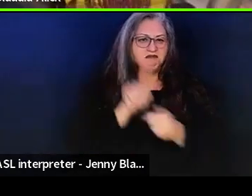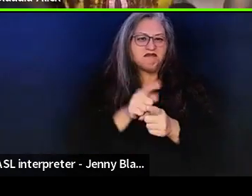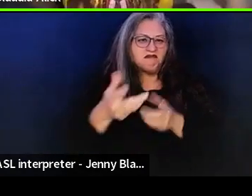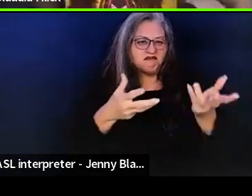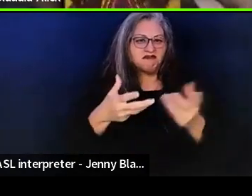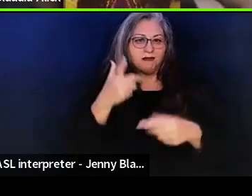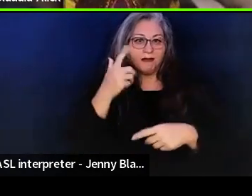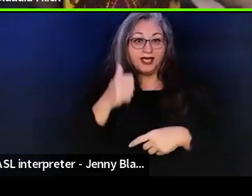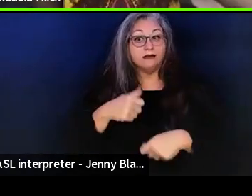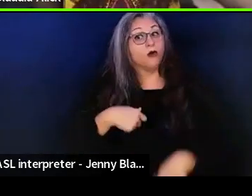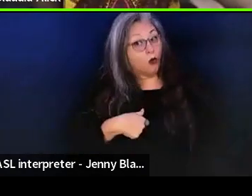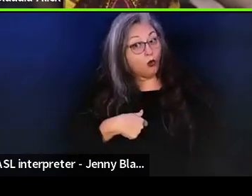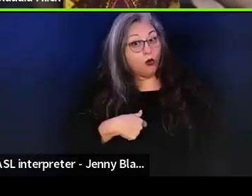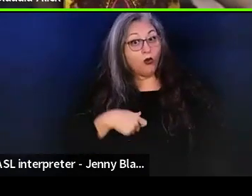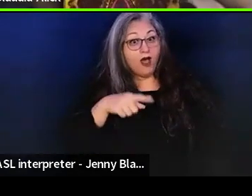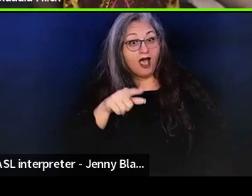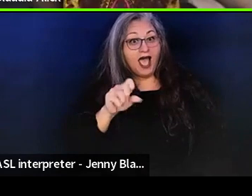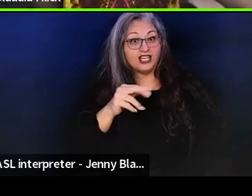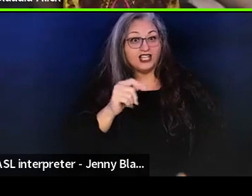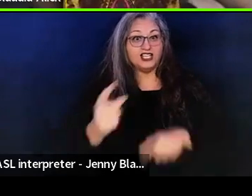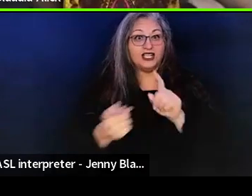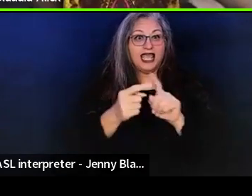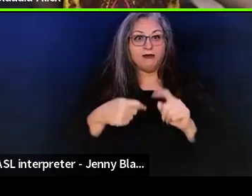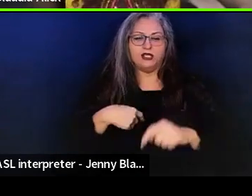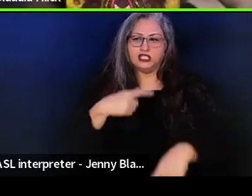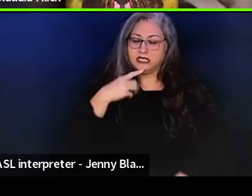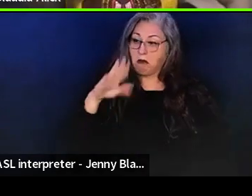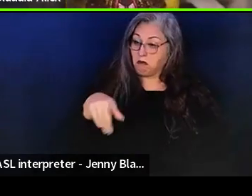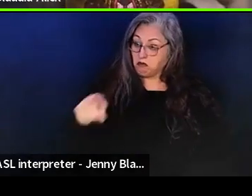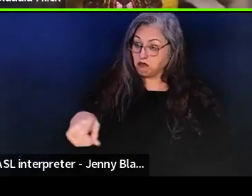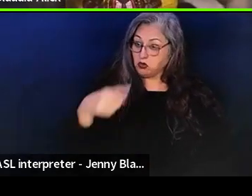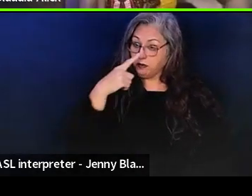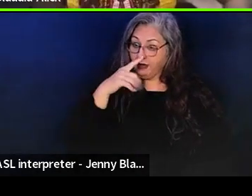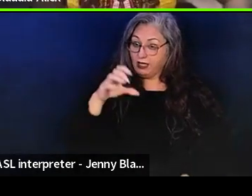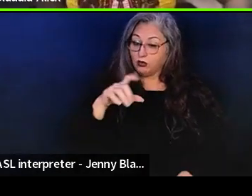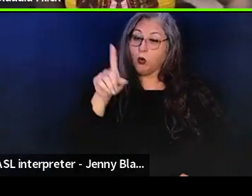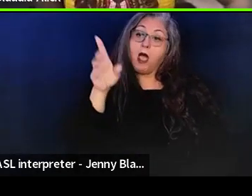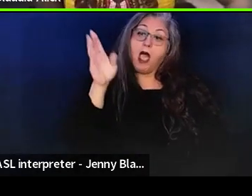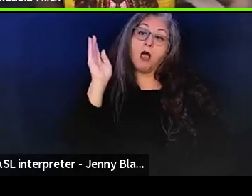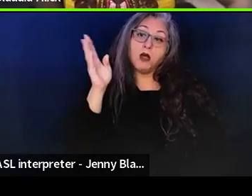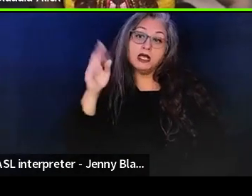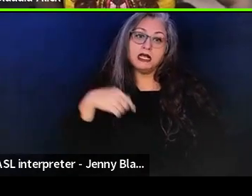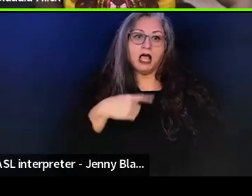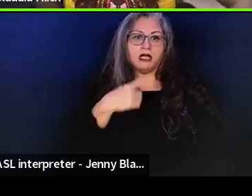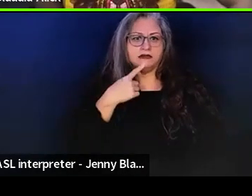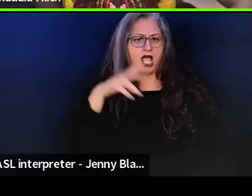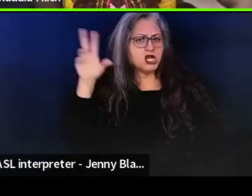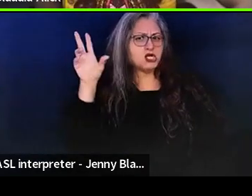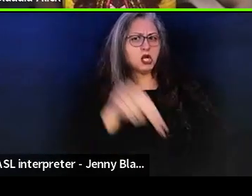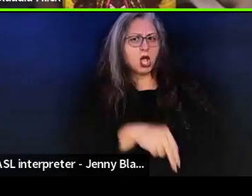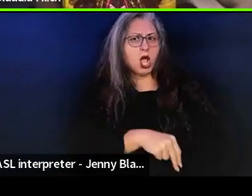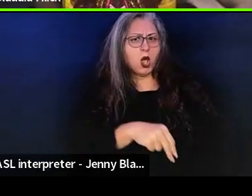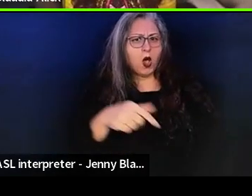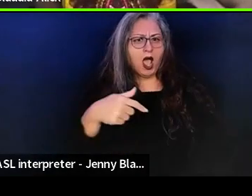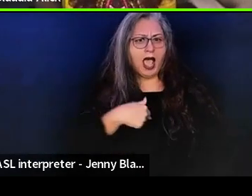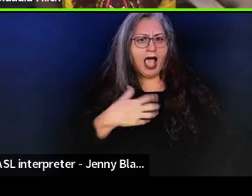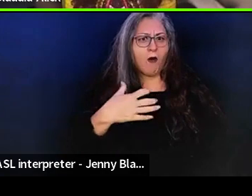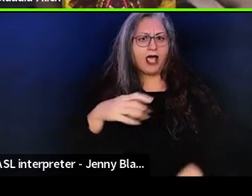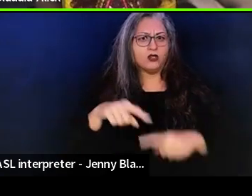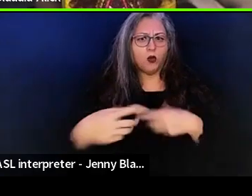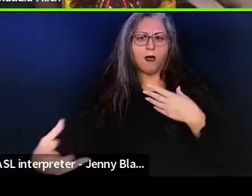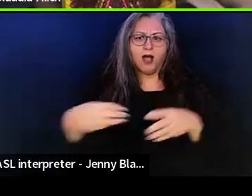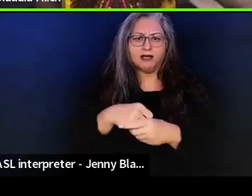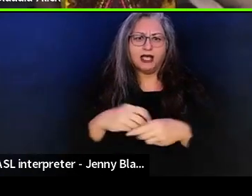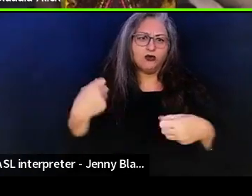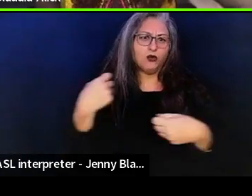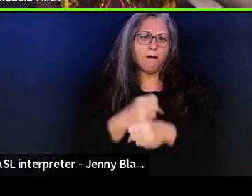Because y'all, Aashna came to me and said, would you be willing to do a presentation? And I said, no, I'd be willing to participate